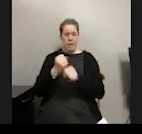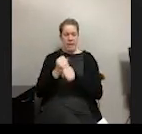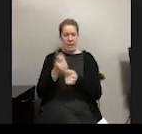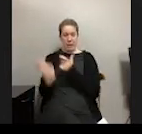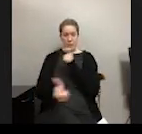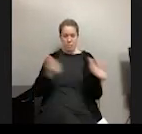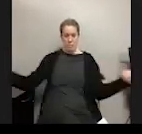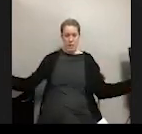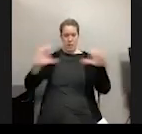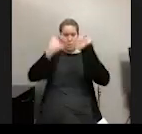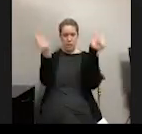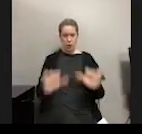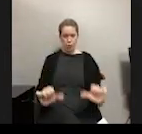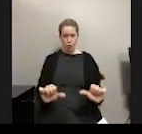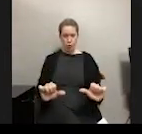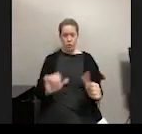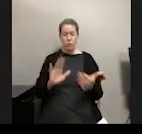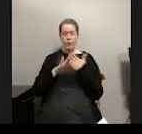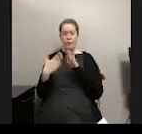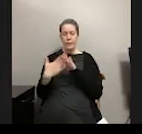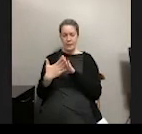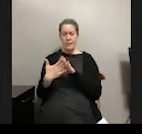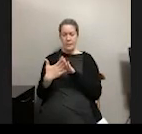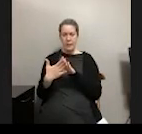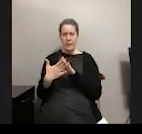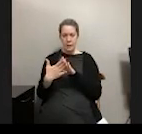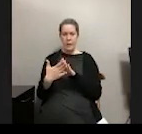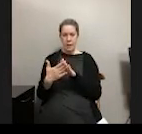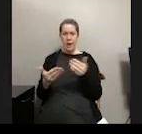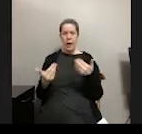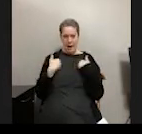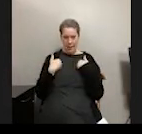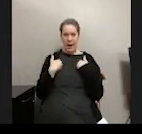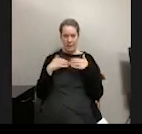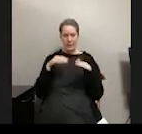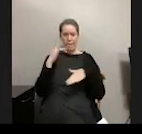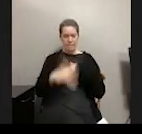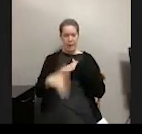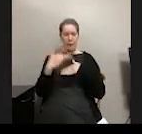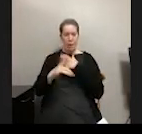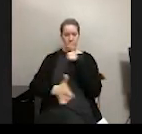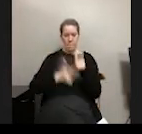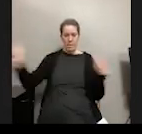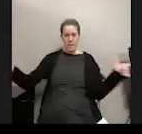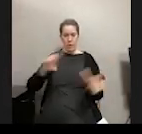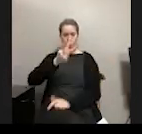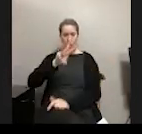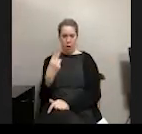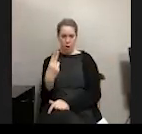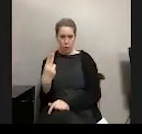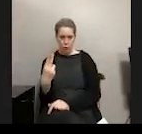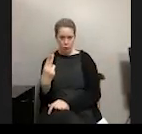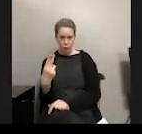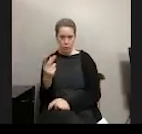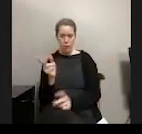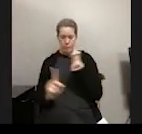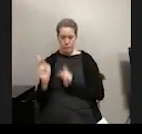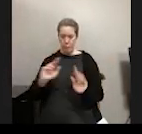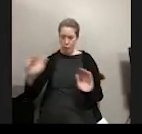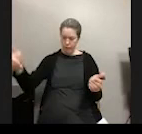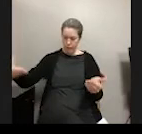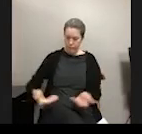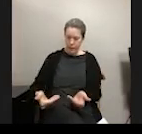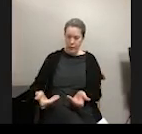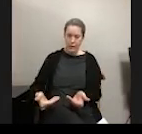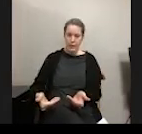the city does provide large scale warehouses for the production of this work, where people are invited to come and see the production of the